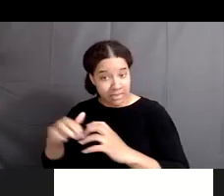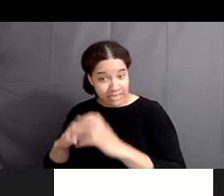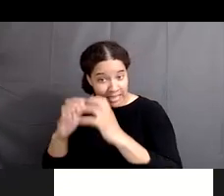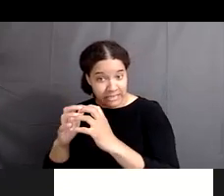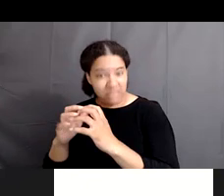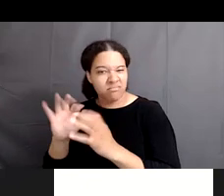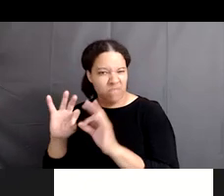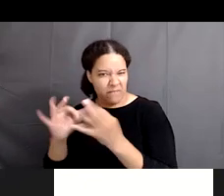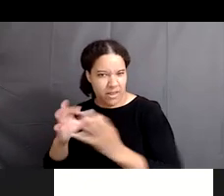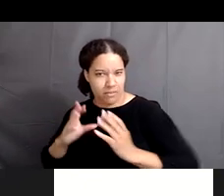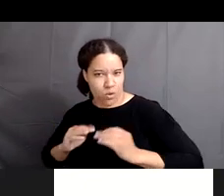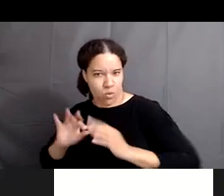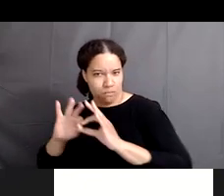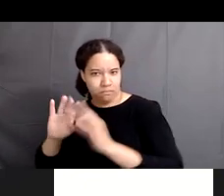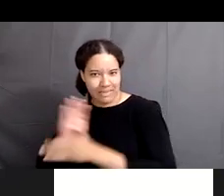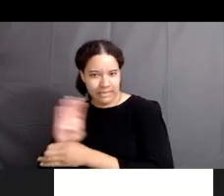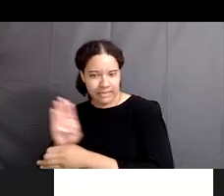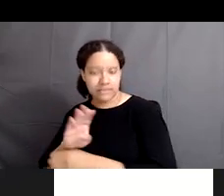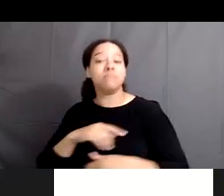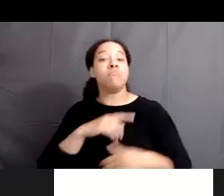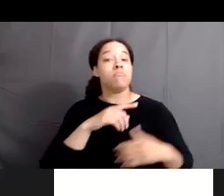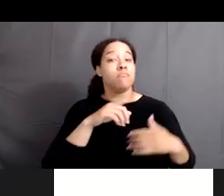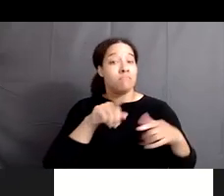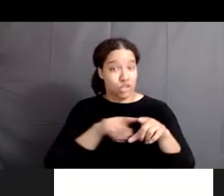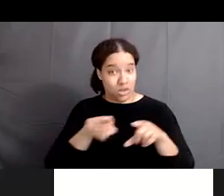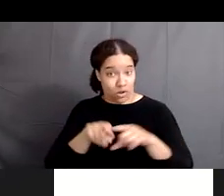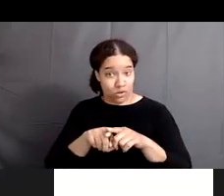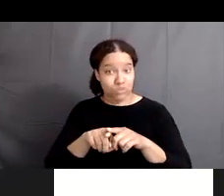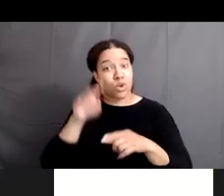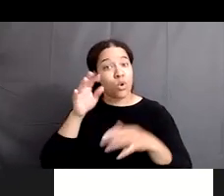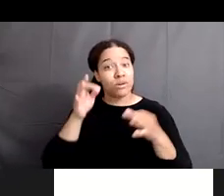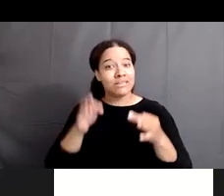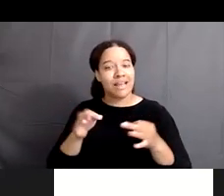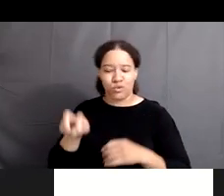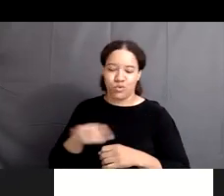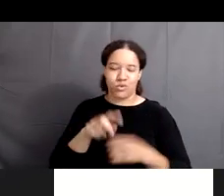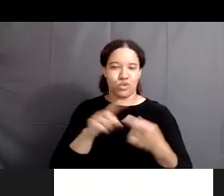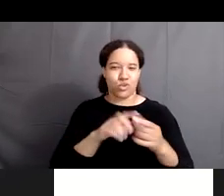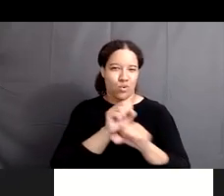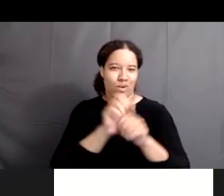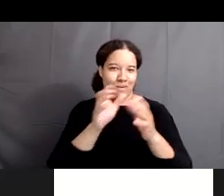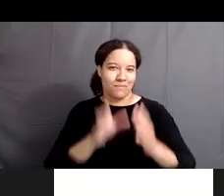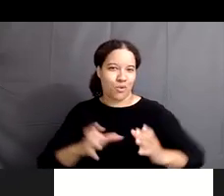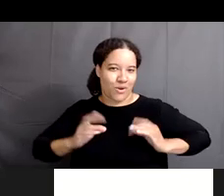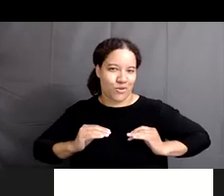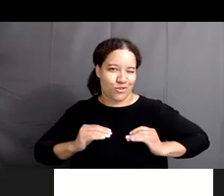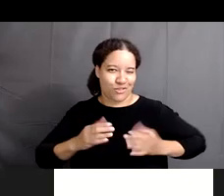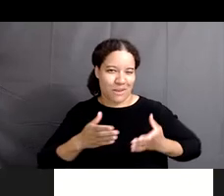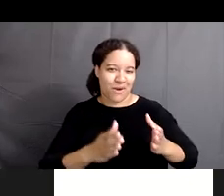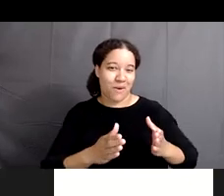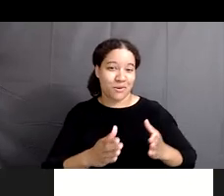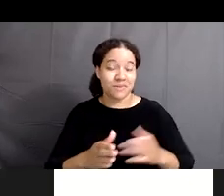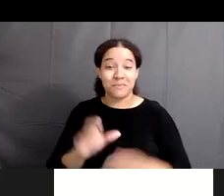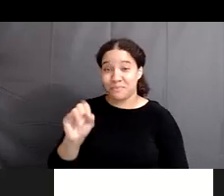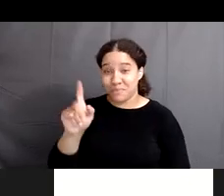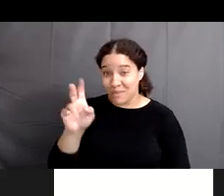business in this field, and then somebody who chose to move toward the employee ownership route. So Susie, I'd love for you to tell the folks on the call